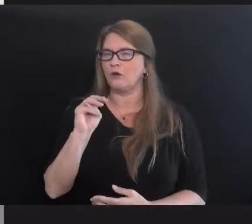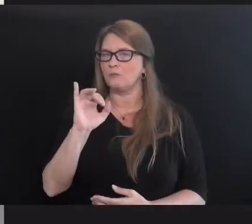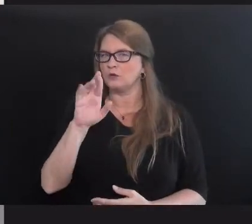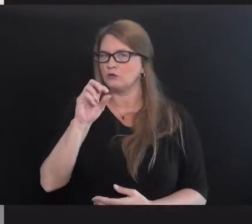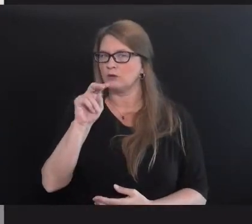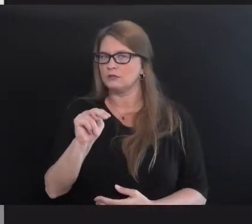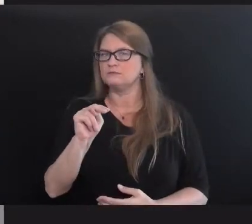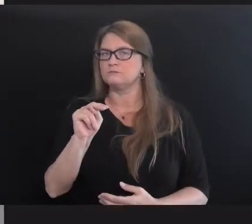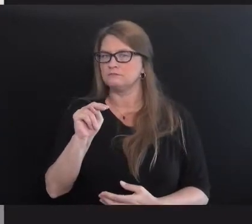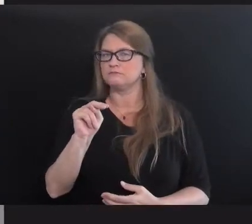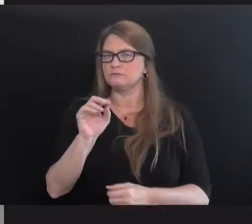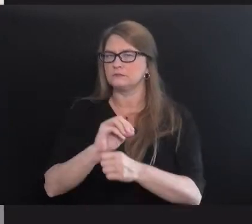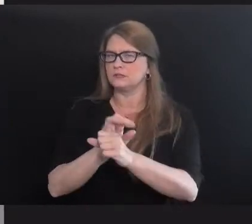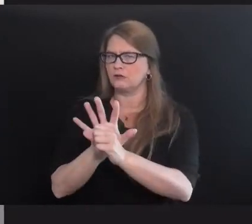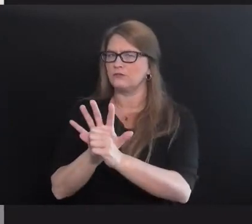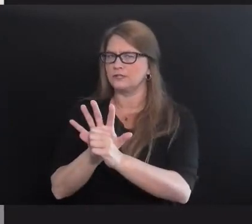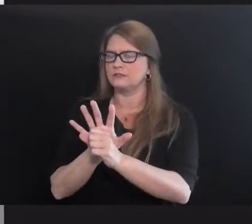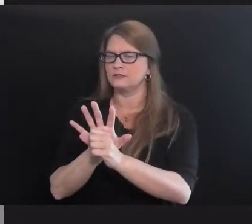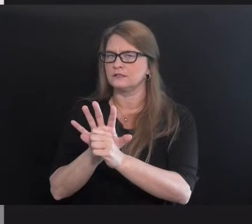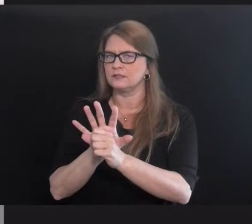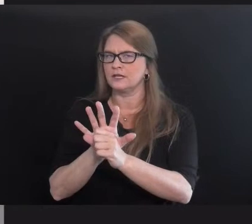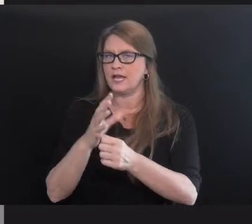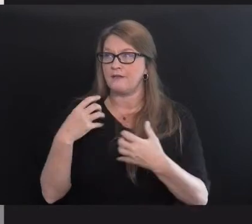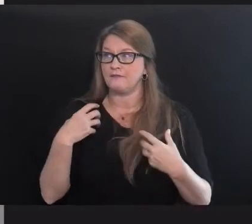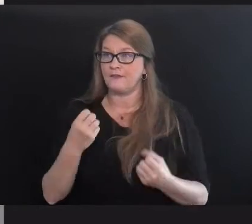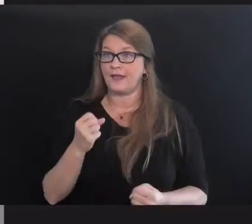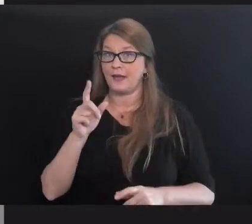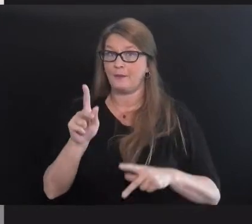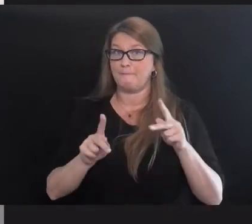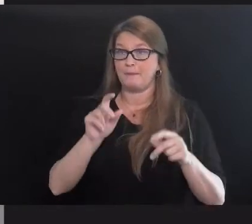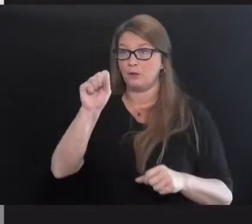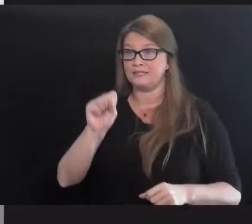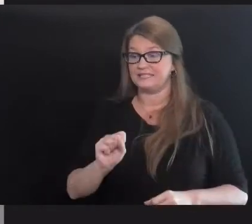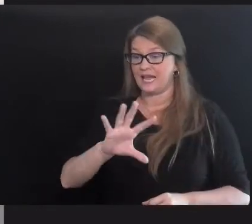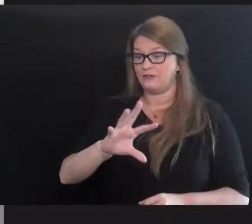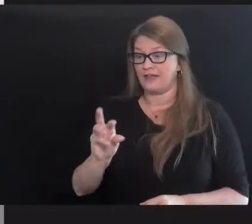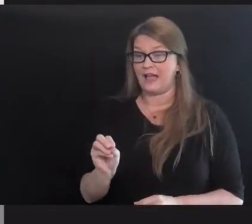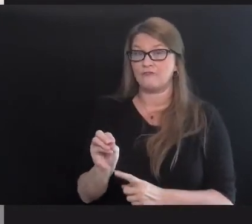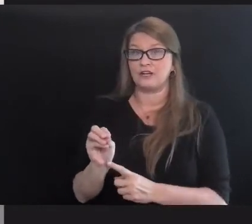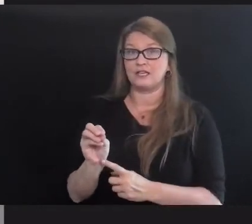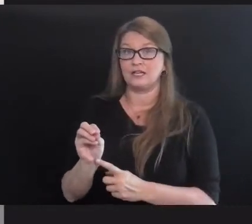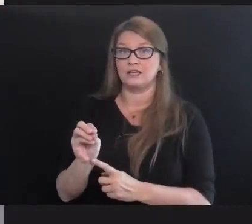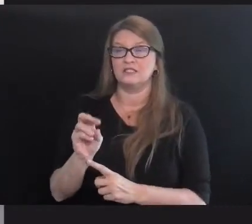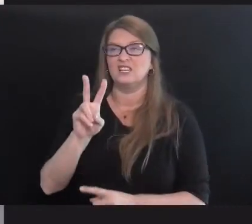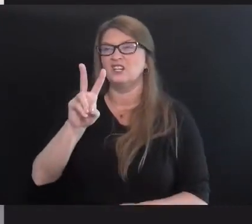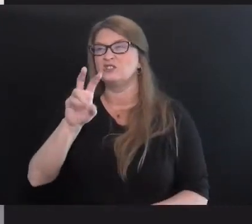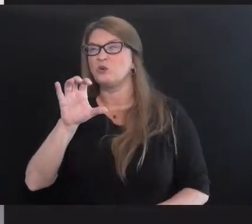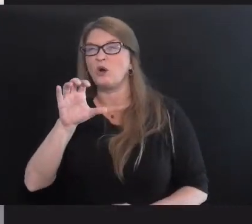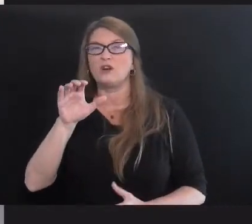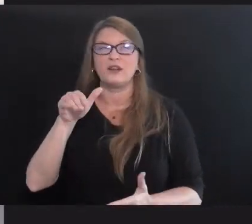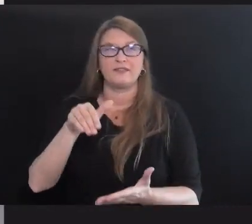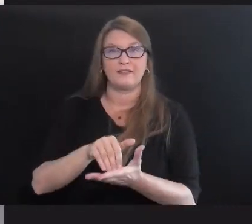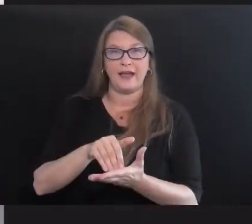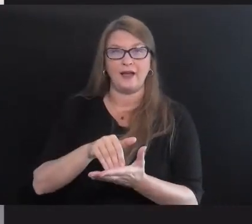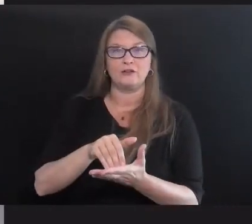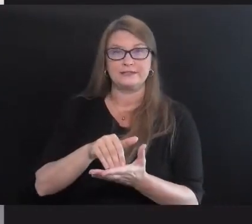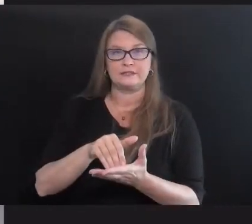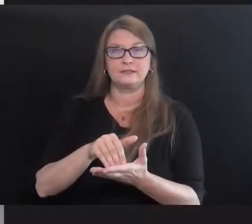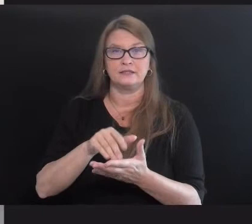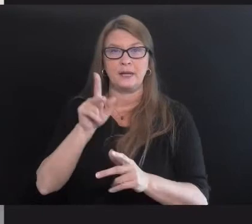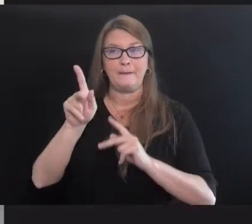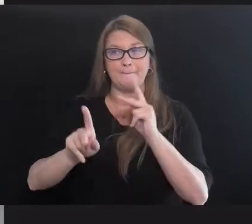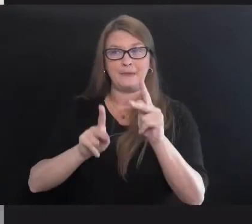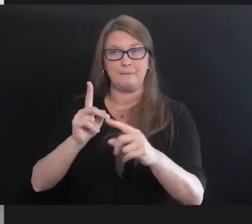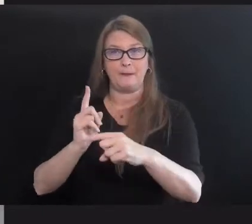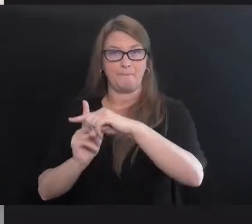variant. That health experts in South Africa say that of more than 200,000 cases that they've seen that were